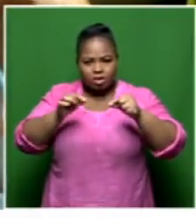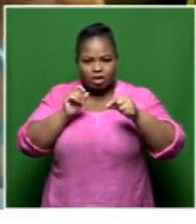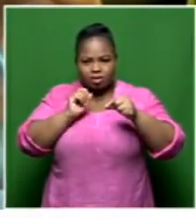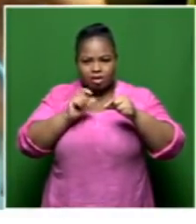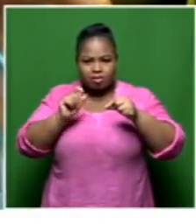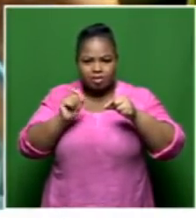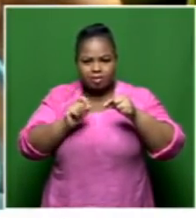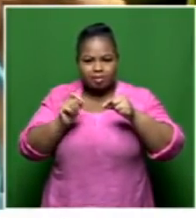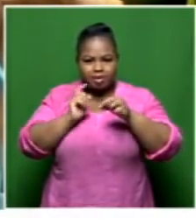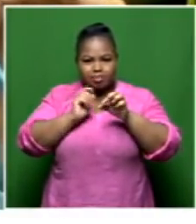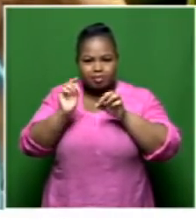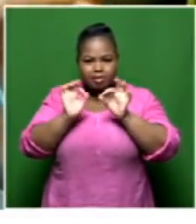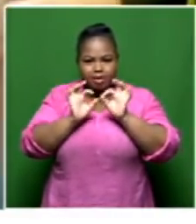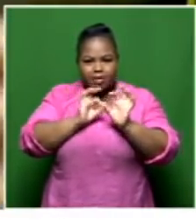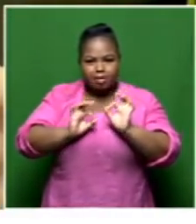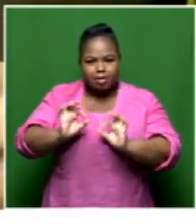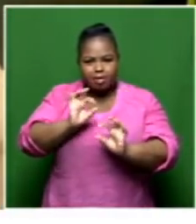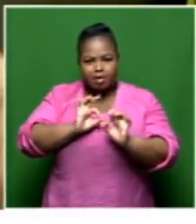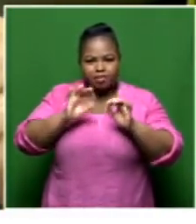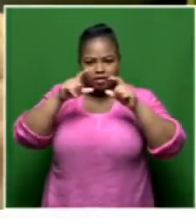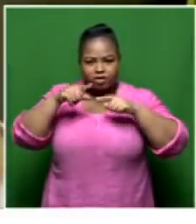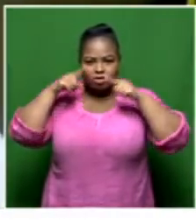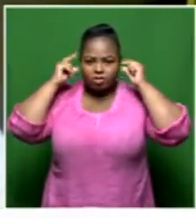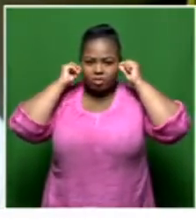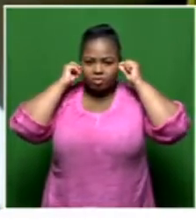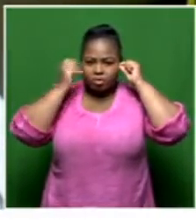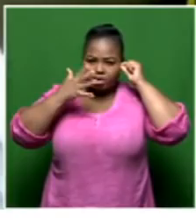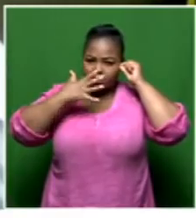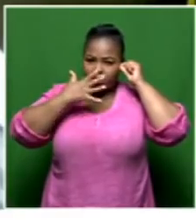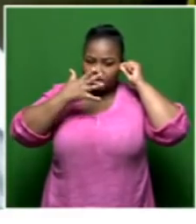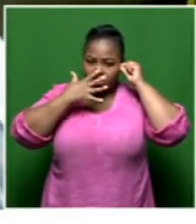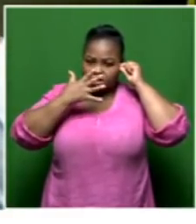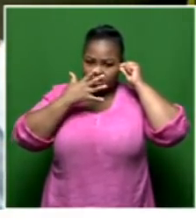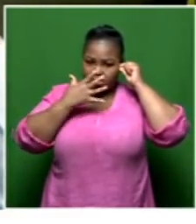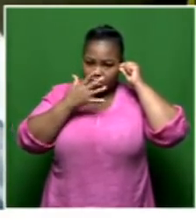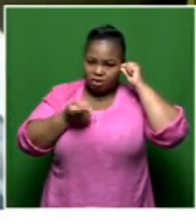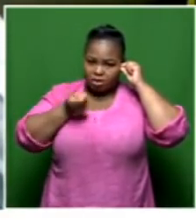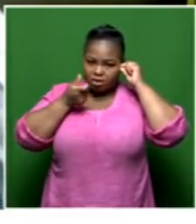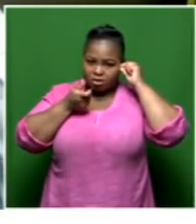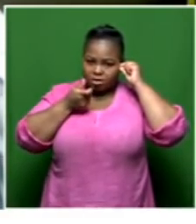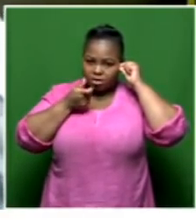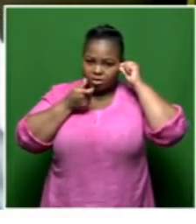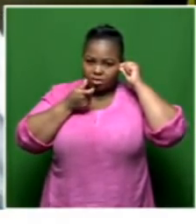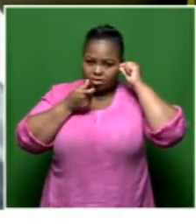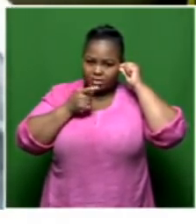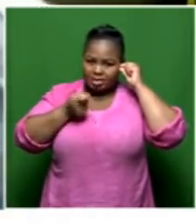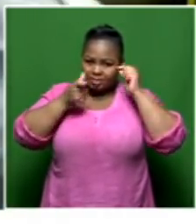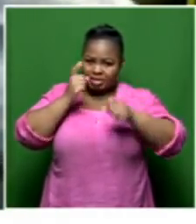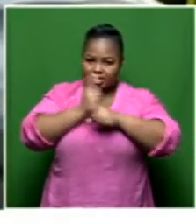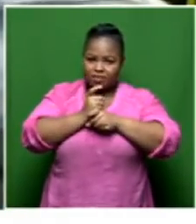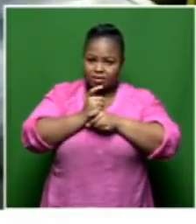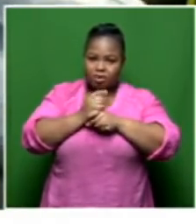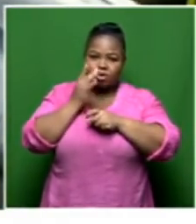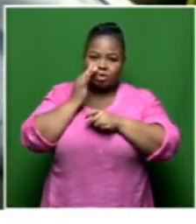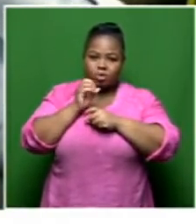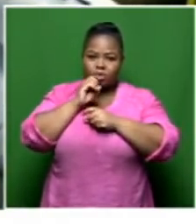exhaust system. So the guy puts it on, and he can breathe in with a little bit of difficulty, but as he